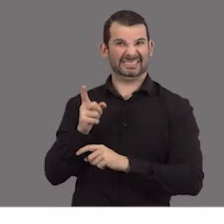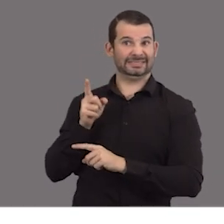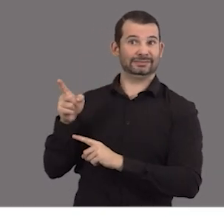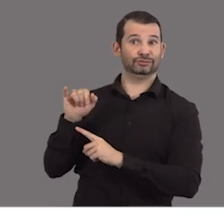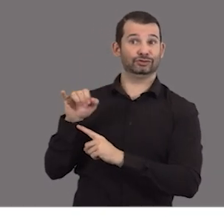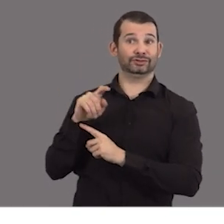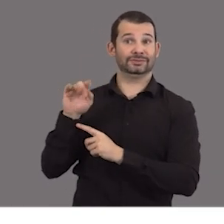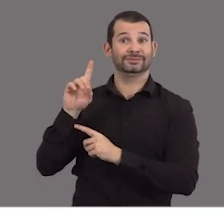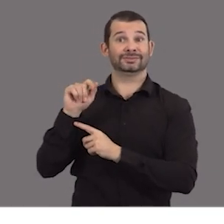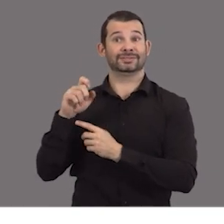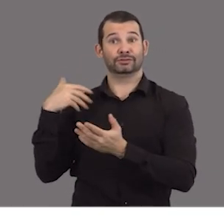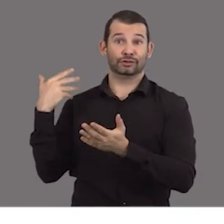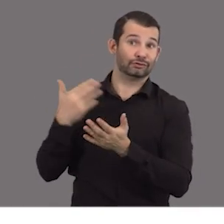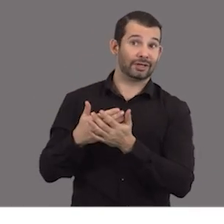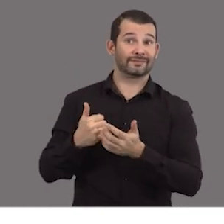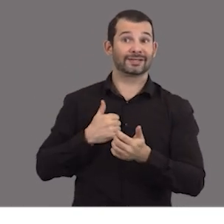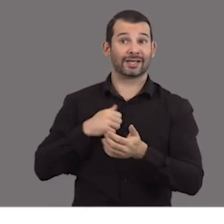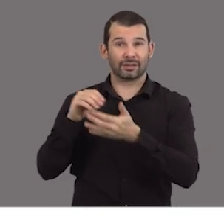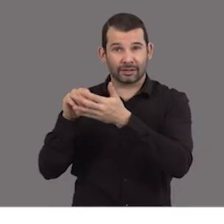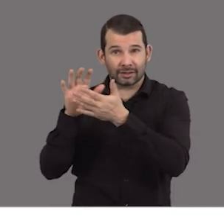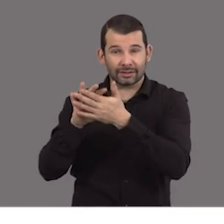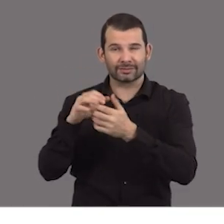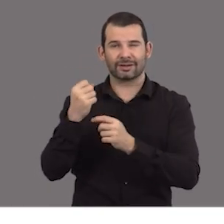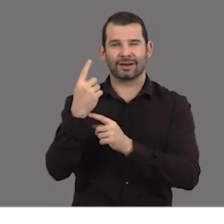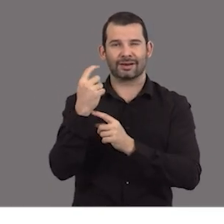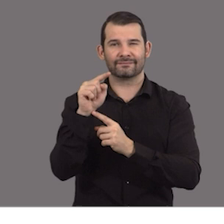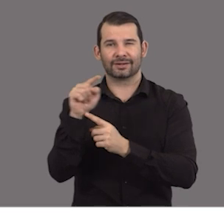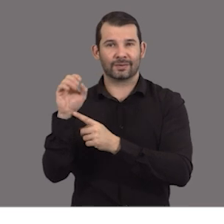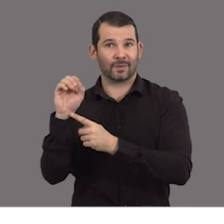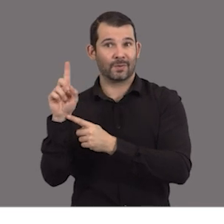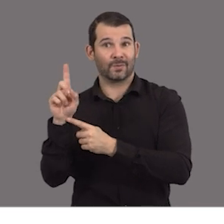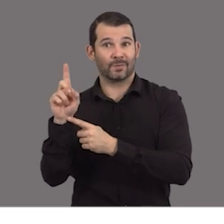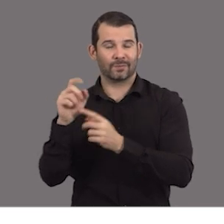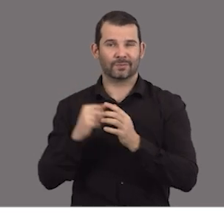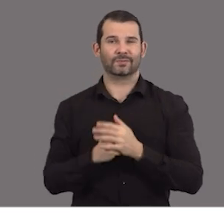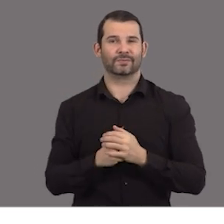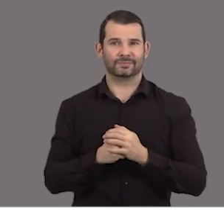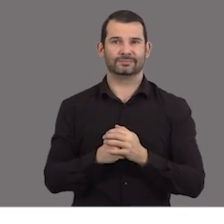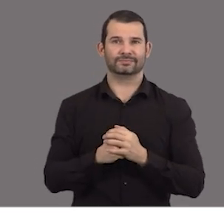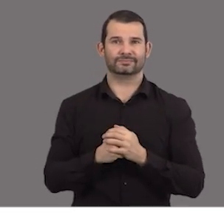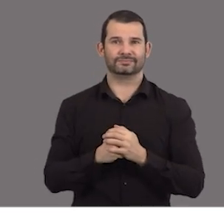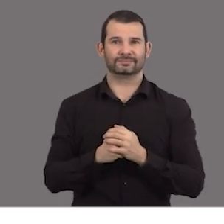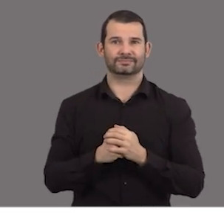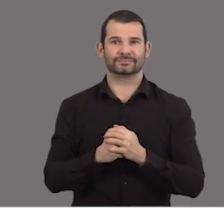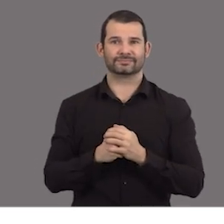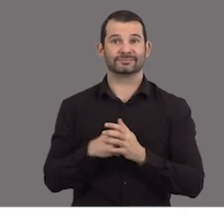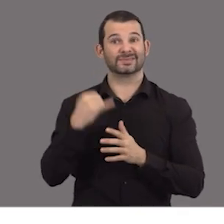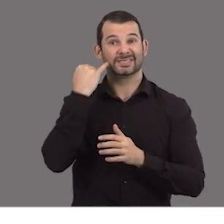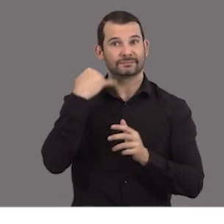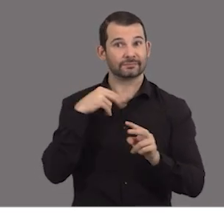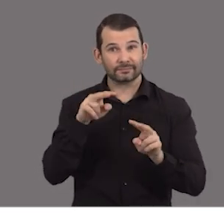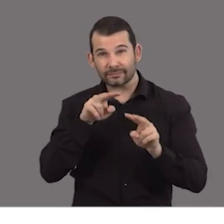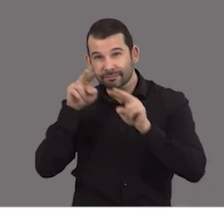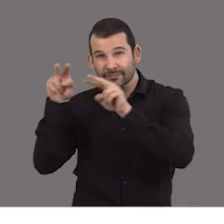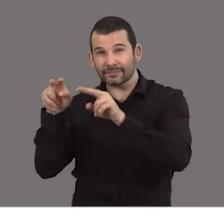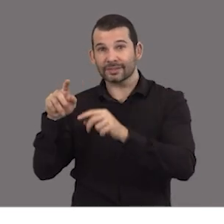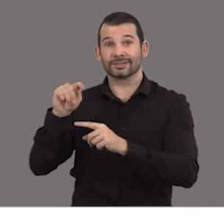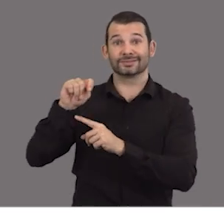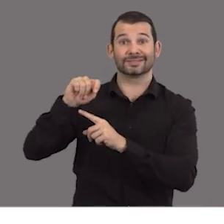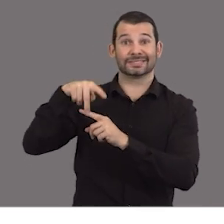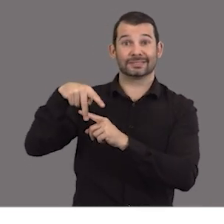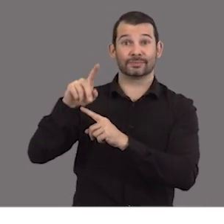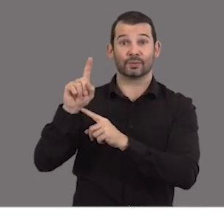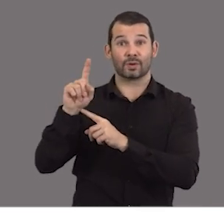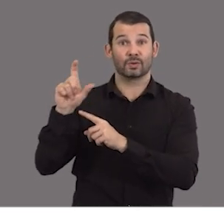We can see that Jeet's date of arrival in Canada was entered as 11-01. If we